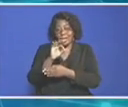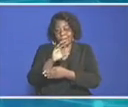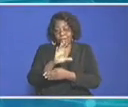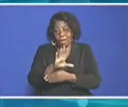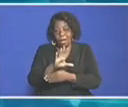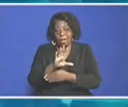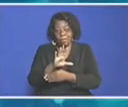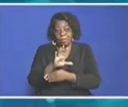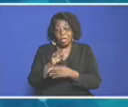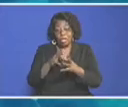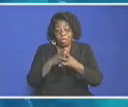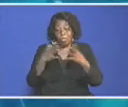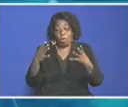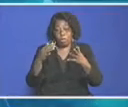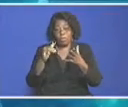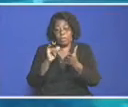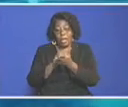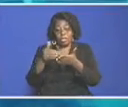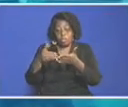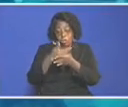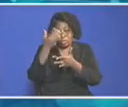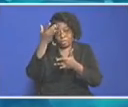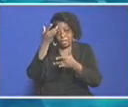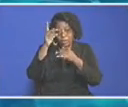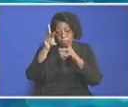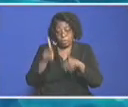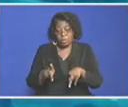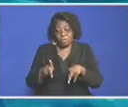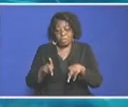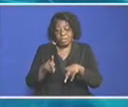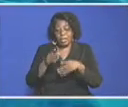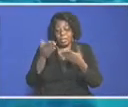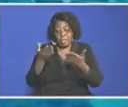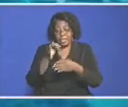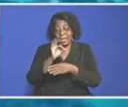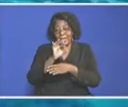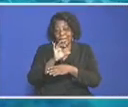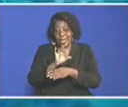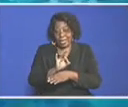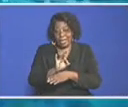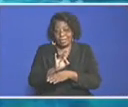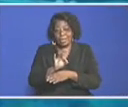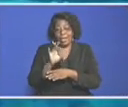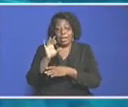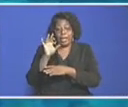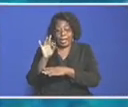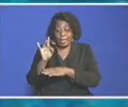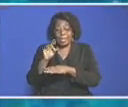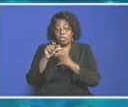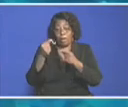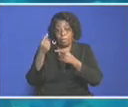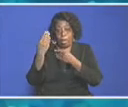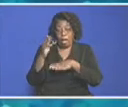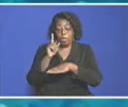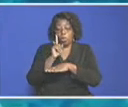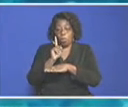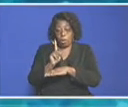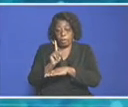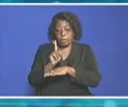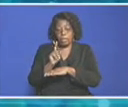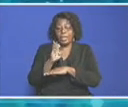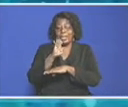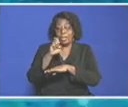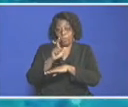19,795. The majority of those new infections here in the capital, with 98, while 8 were recorded for Grand Bahama and 1 case